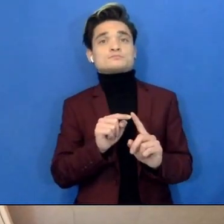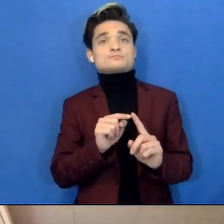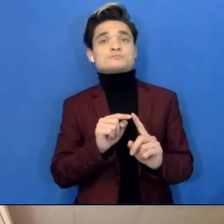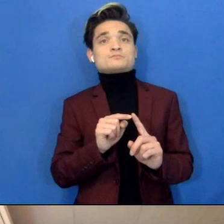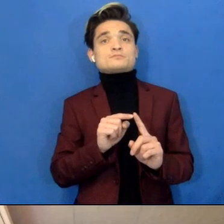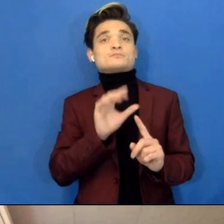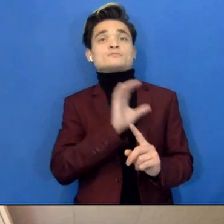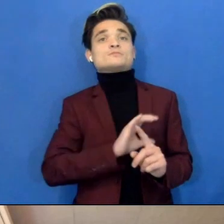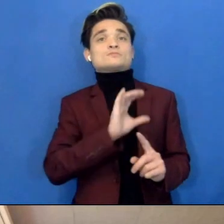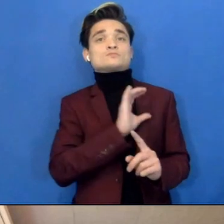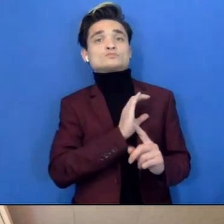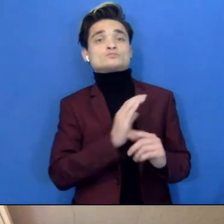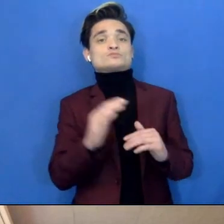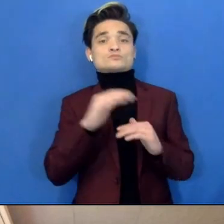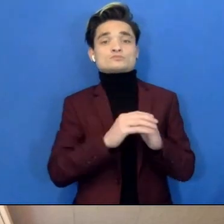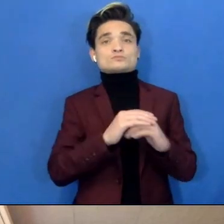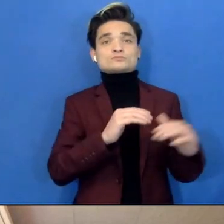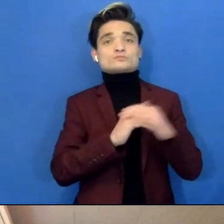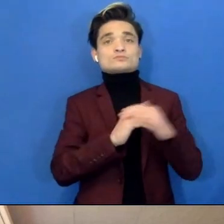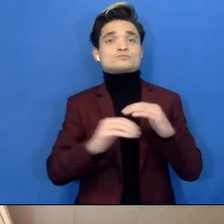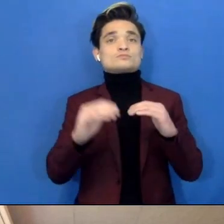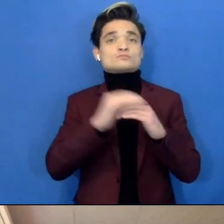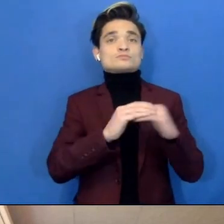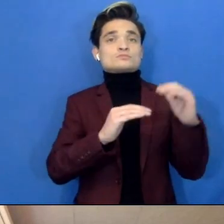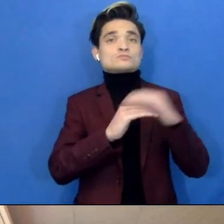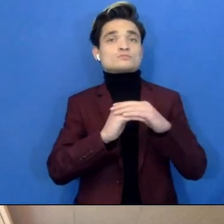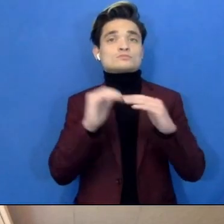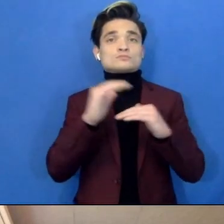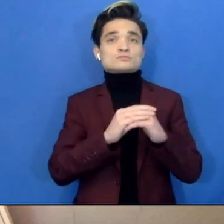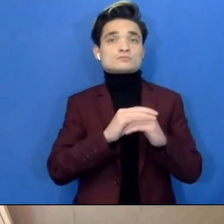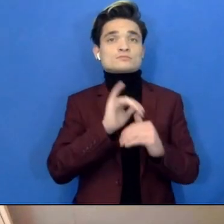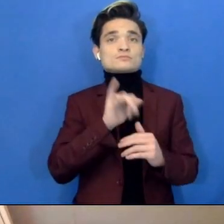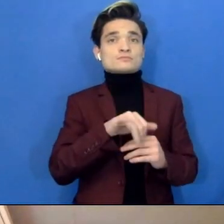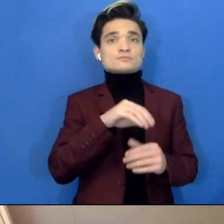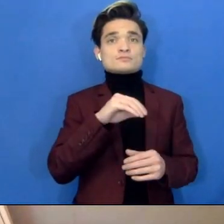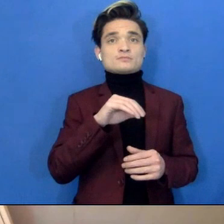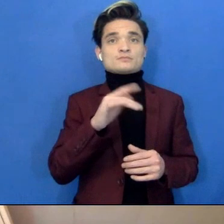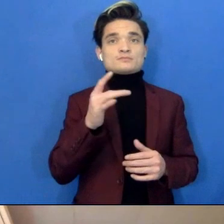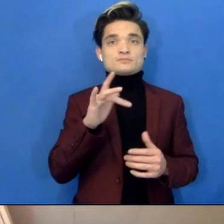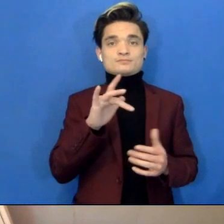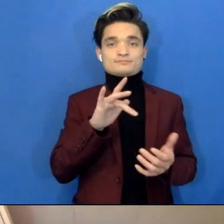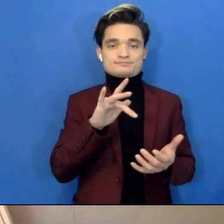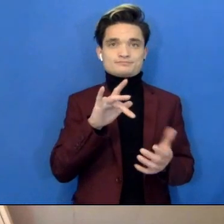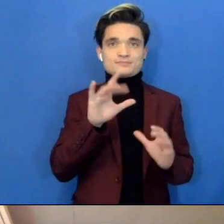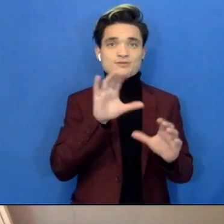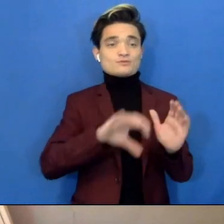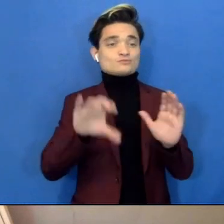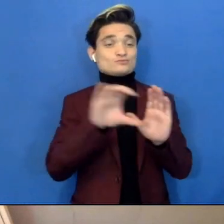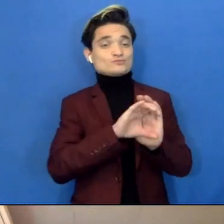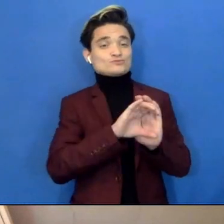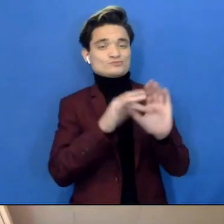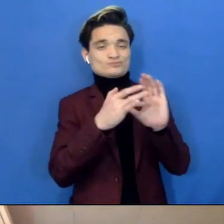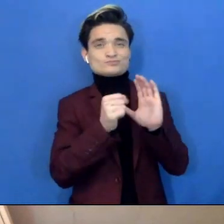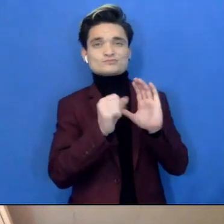not grounded, empty characters. And I also find a lot of times